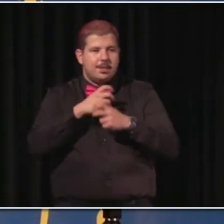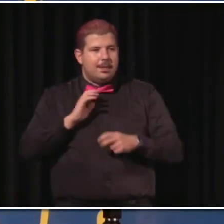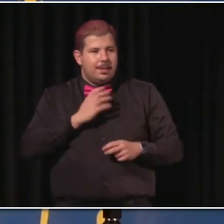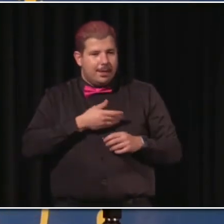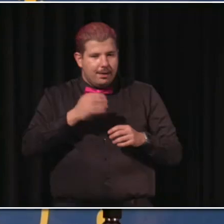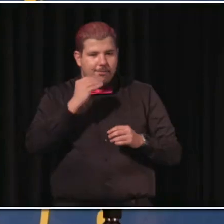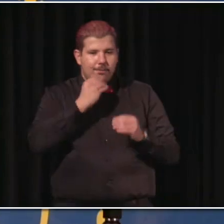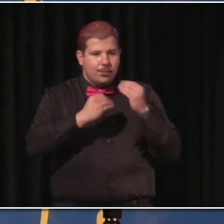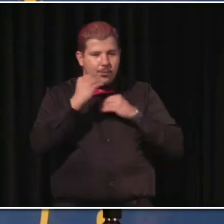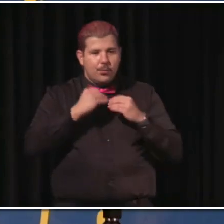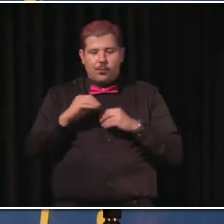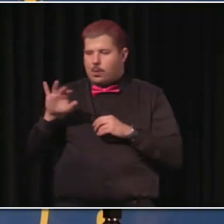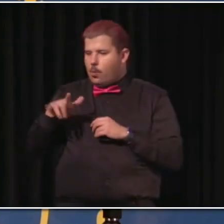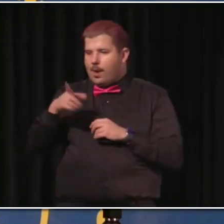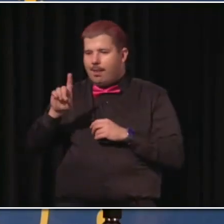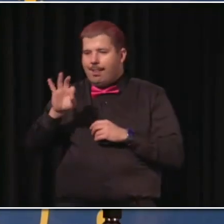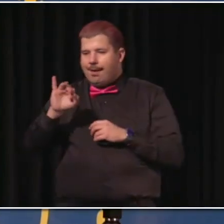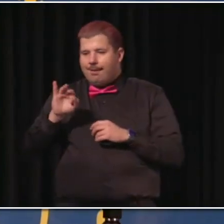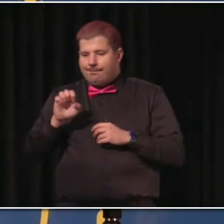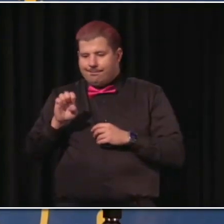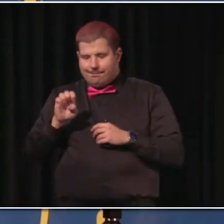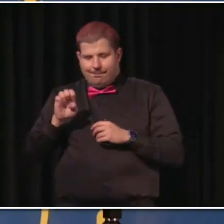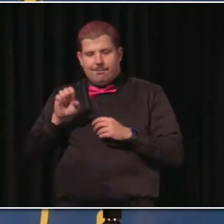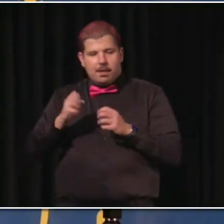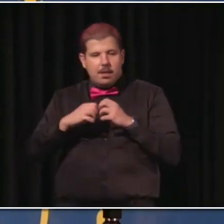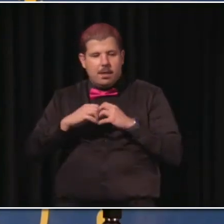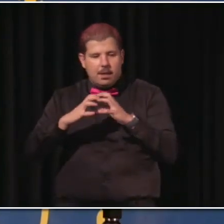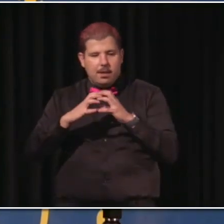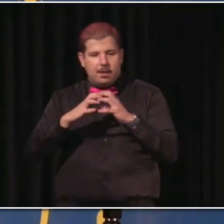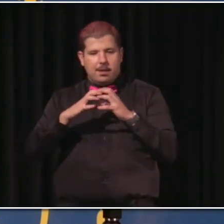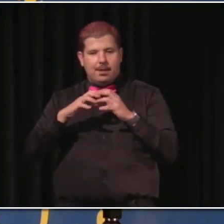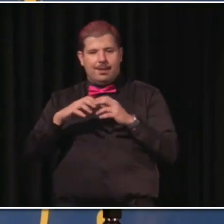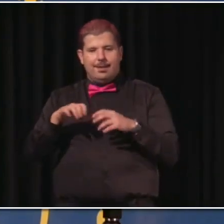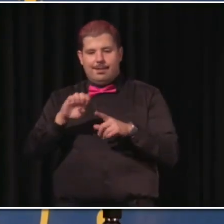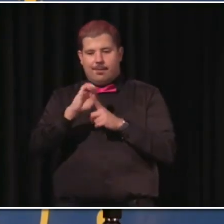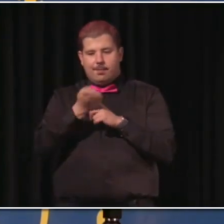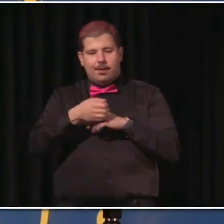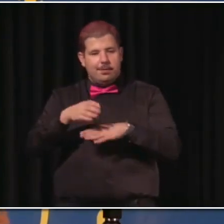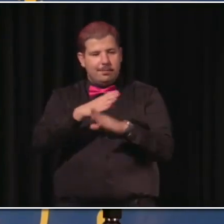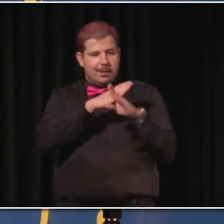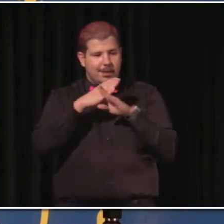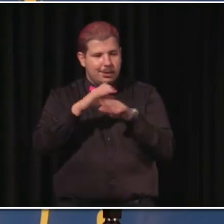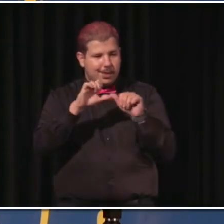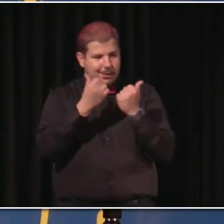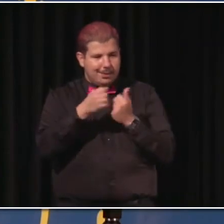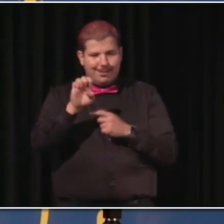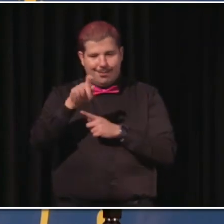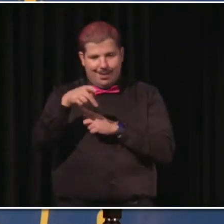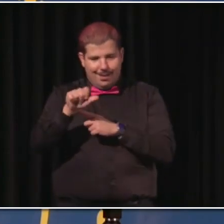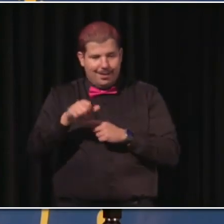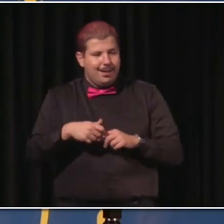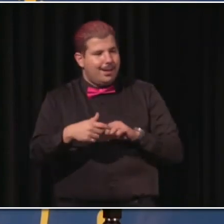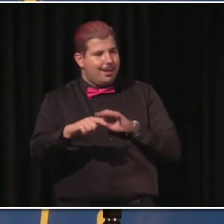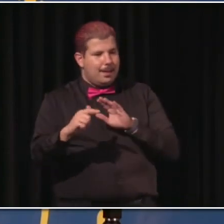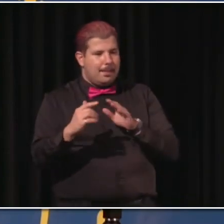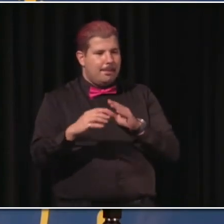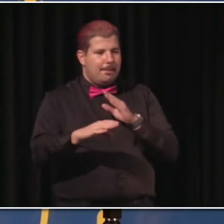food and our wildlife, to birth the Environmental Protection Agency and ban